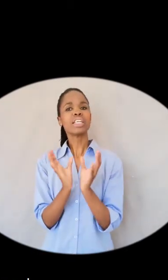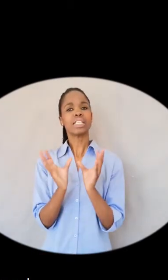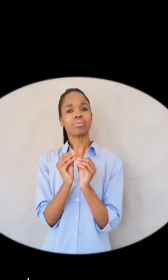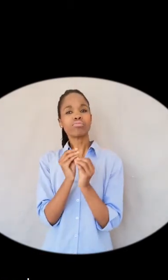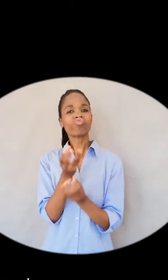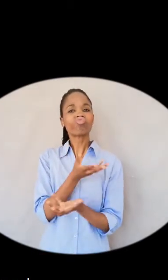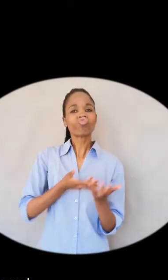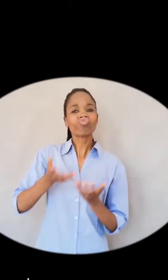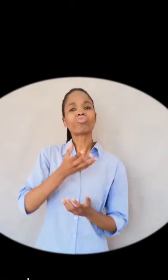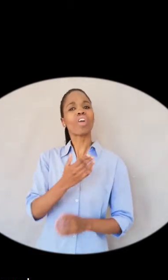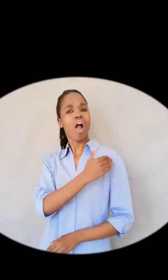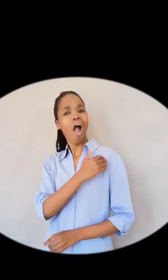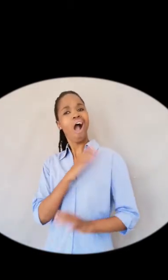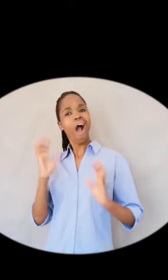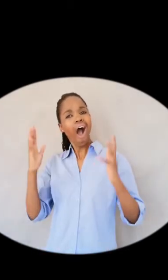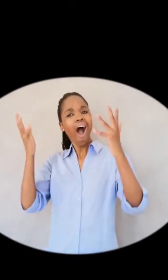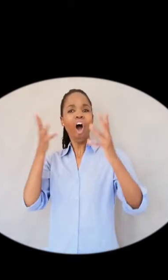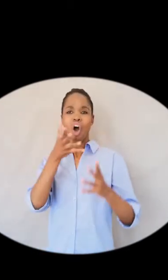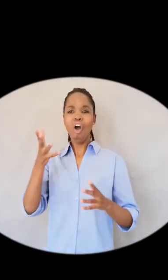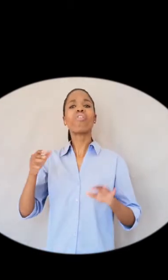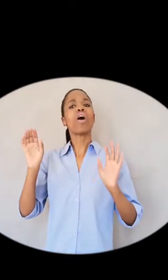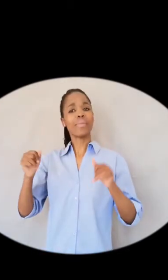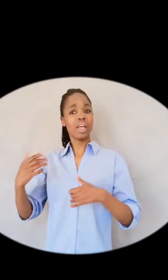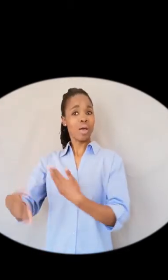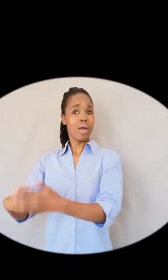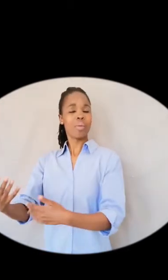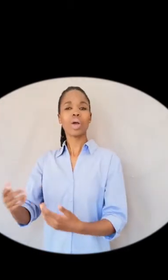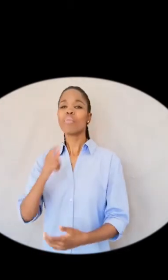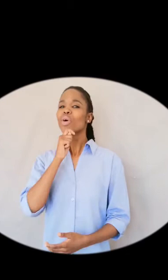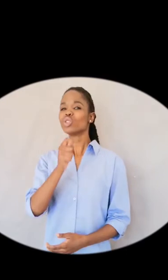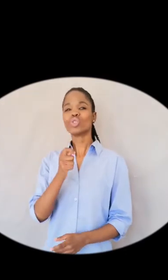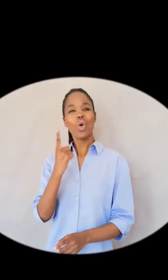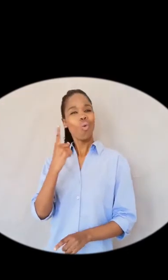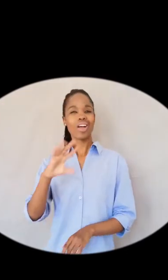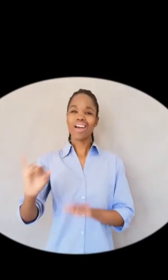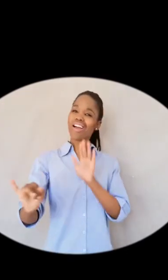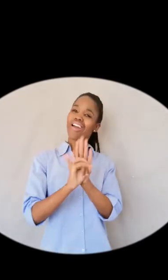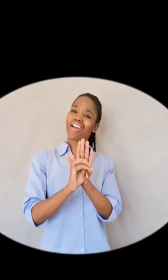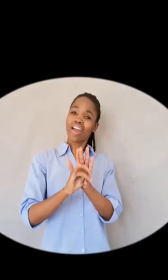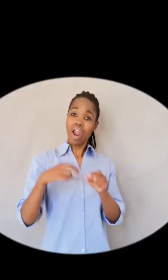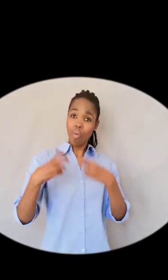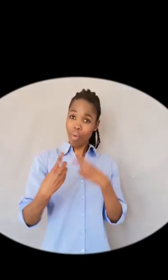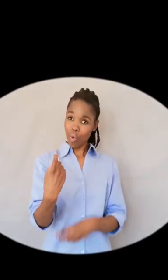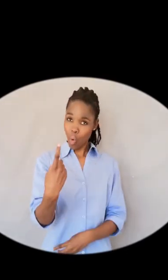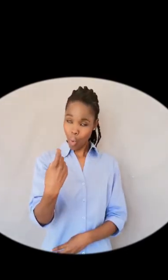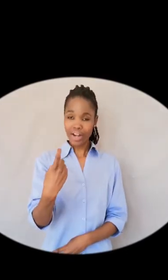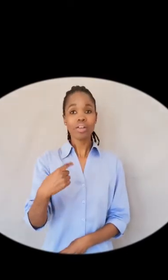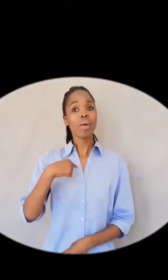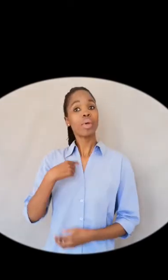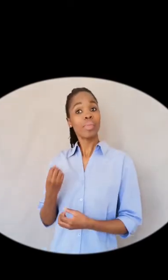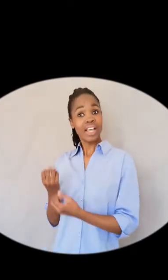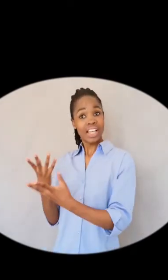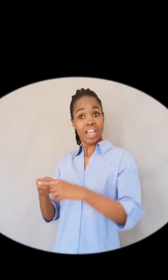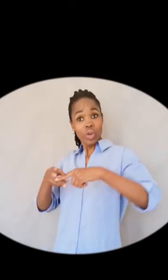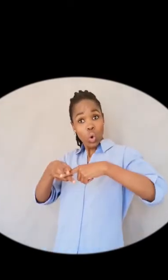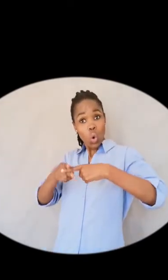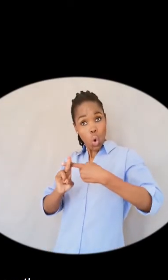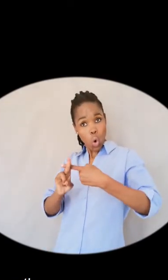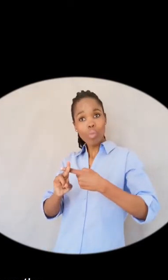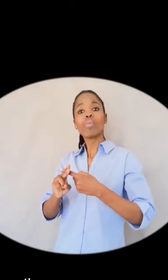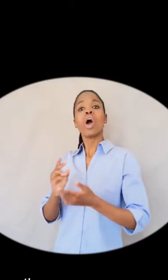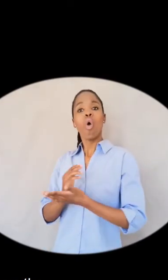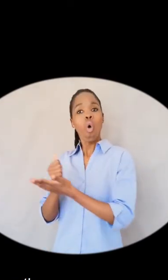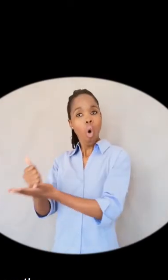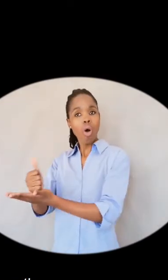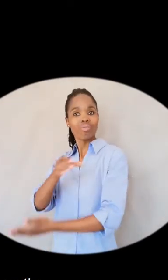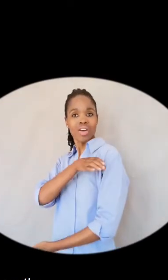the whole meeting happened and they were like, hey, you're cool, whatever. That whole meeting was about one thing. We want to give you the tools